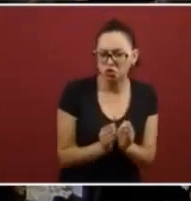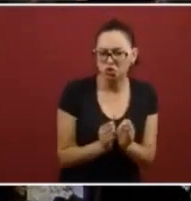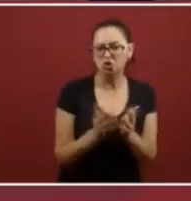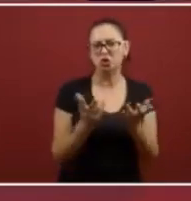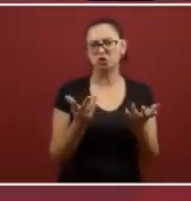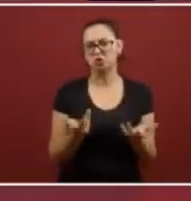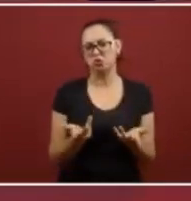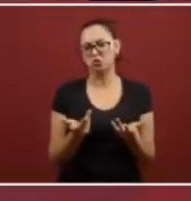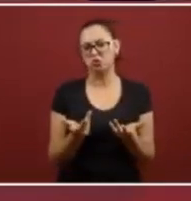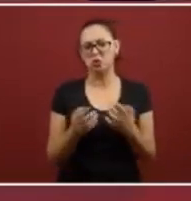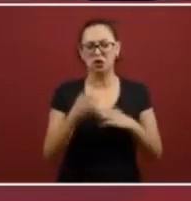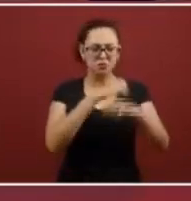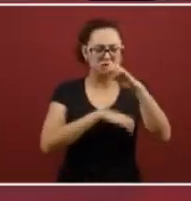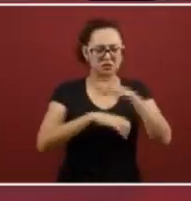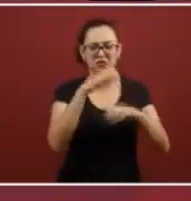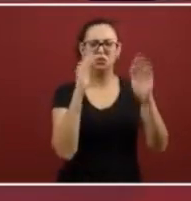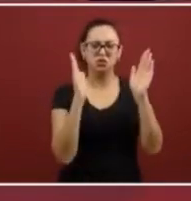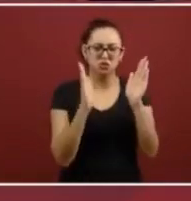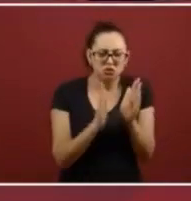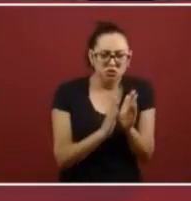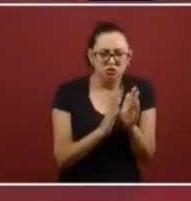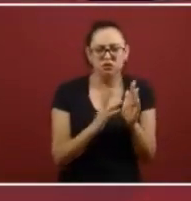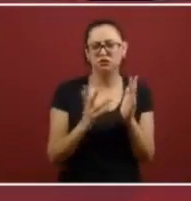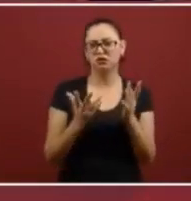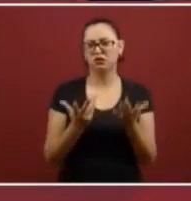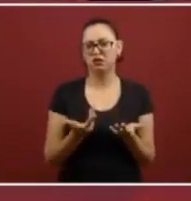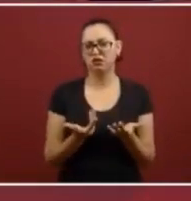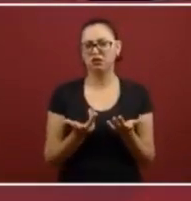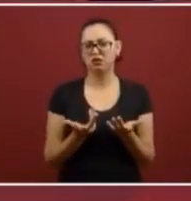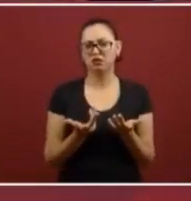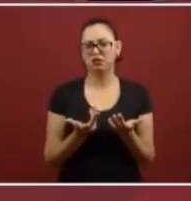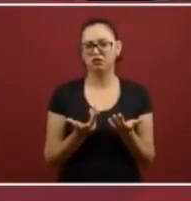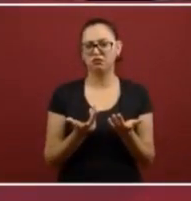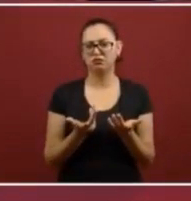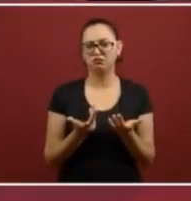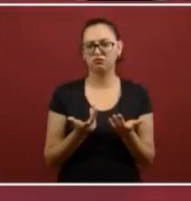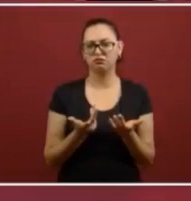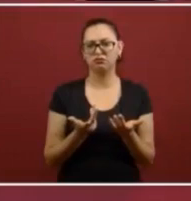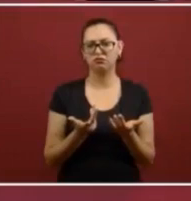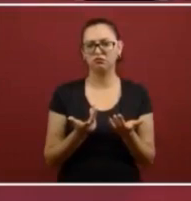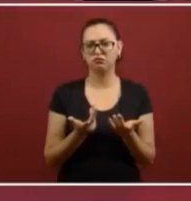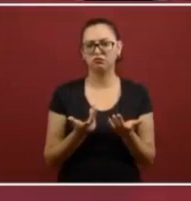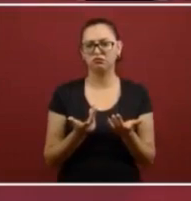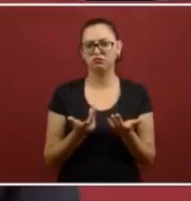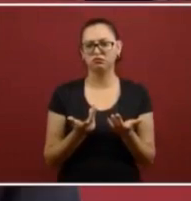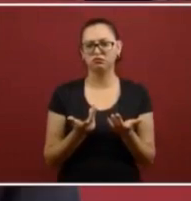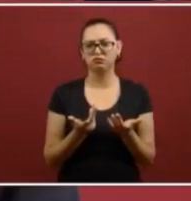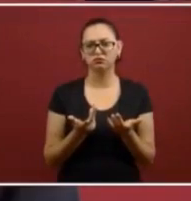commercial, small business owners, companies,